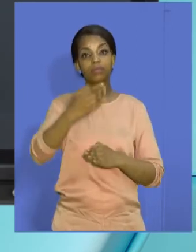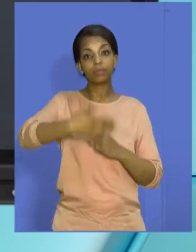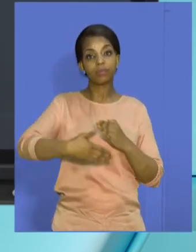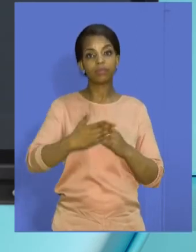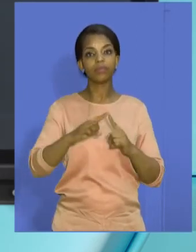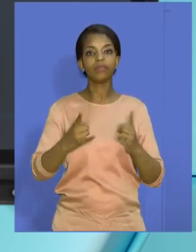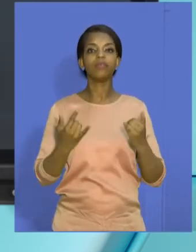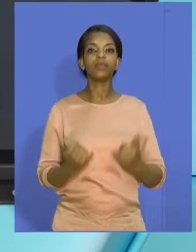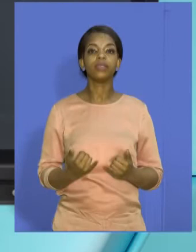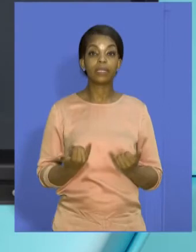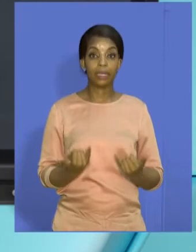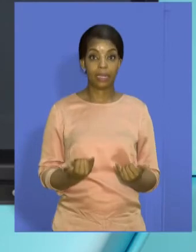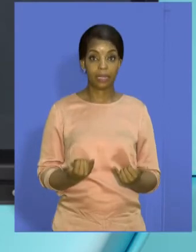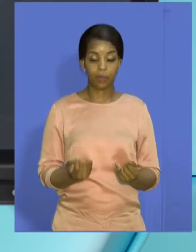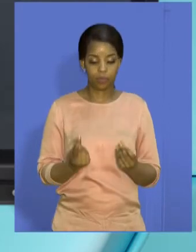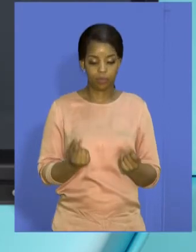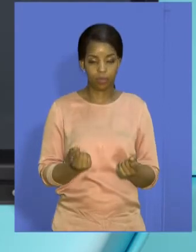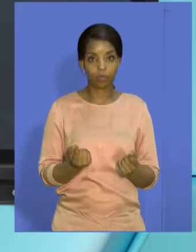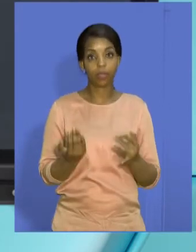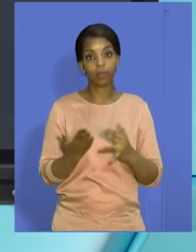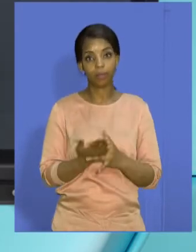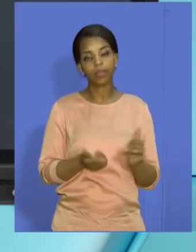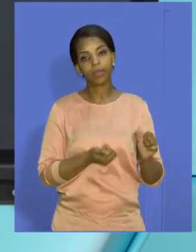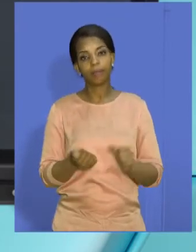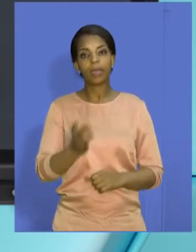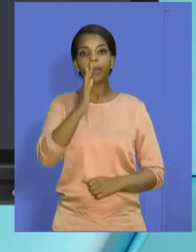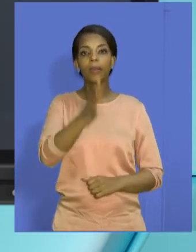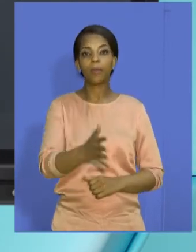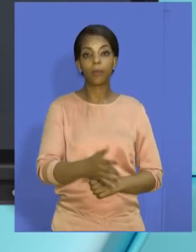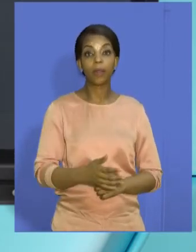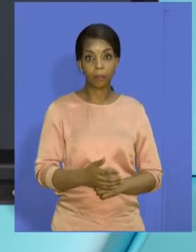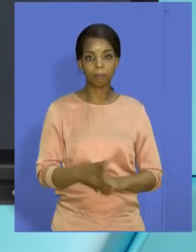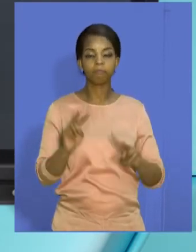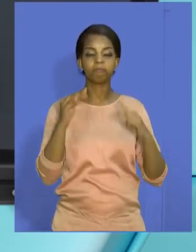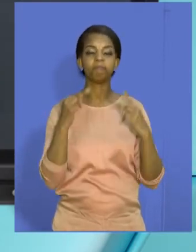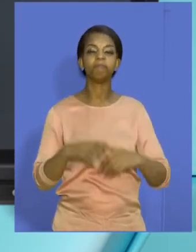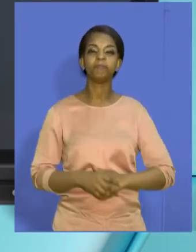to a quick ad break and we'll be back just now. Stay tuned.